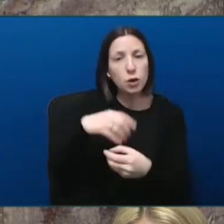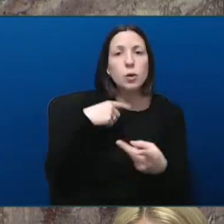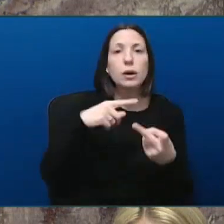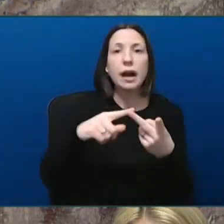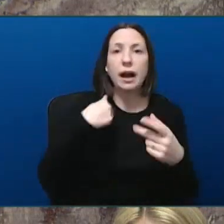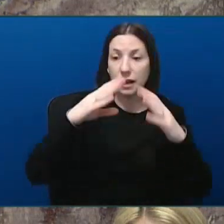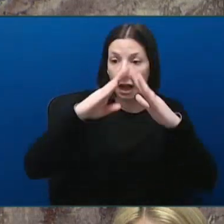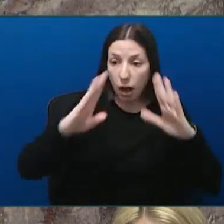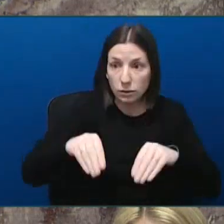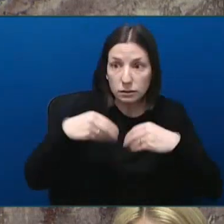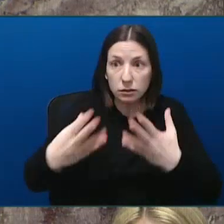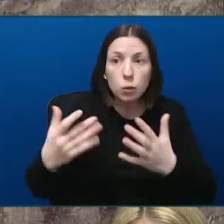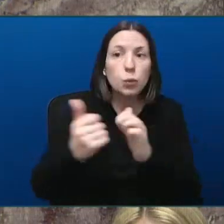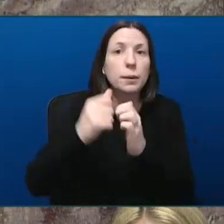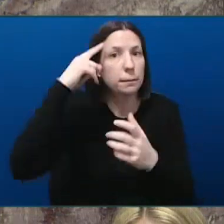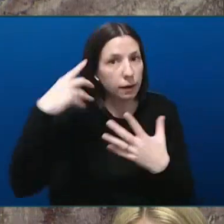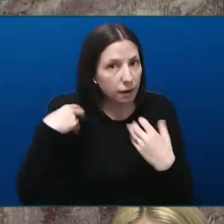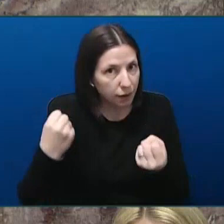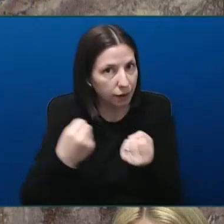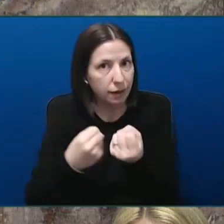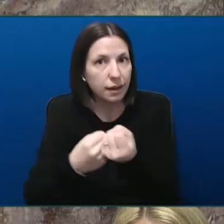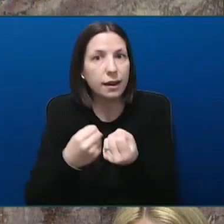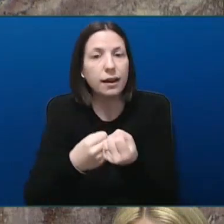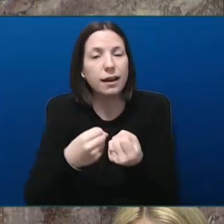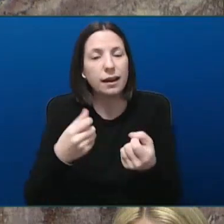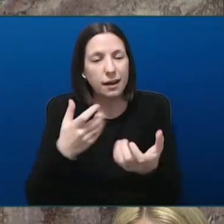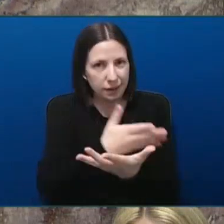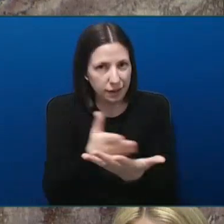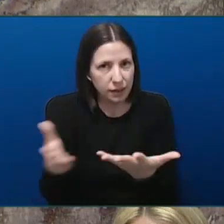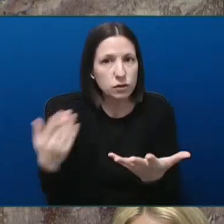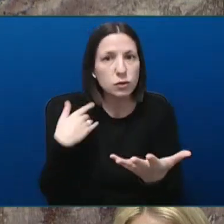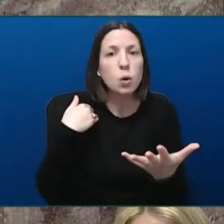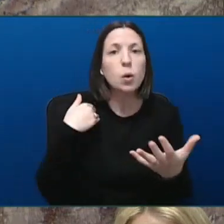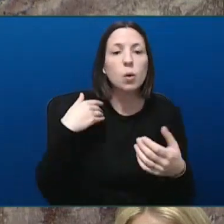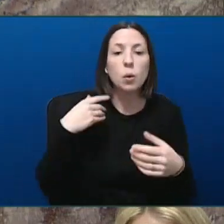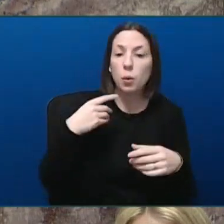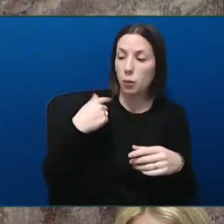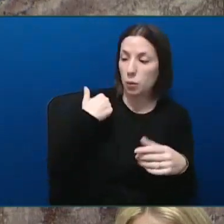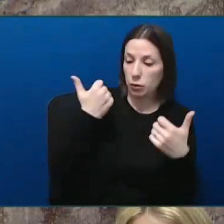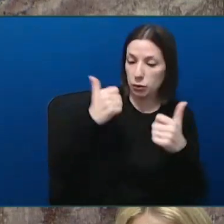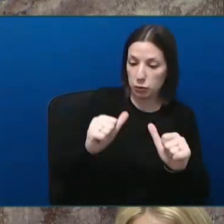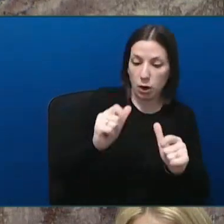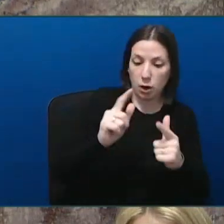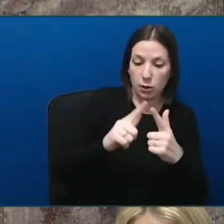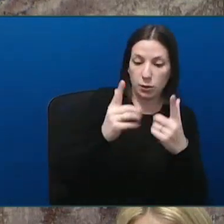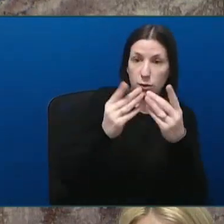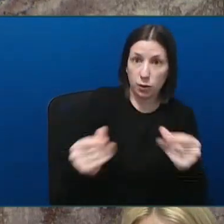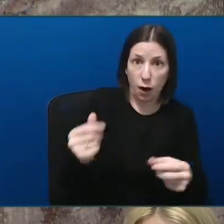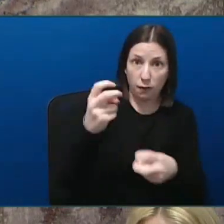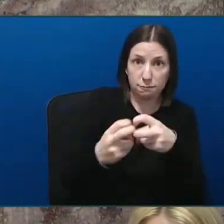from all of the different angles across the entire